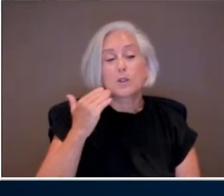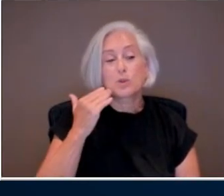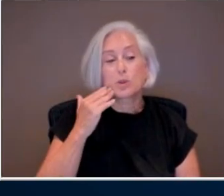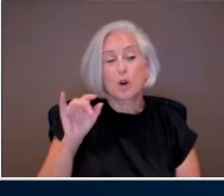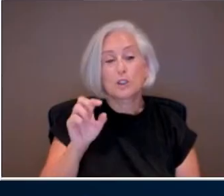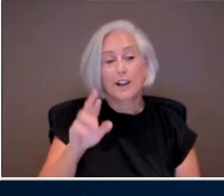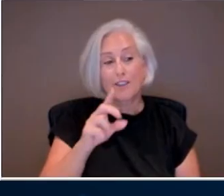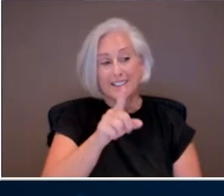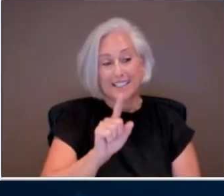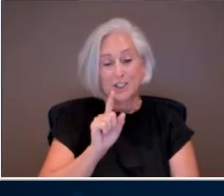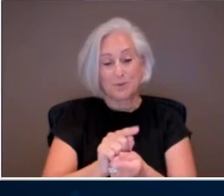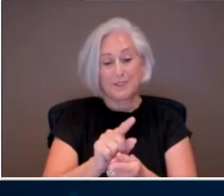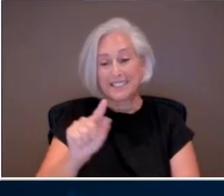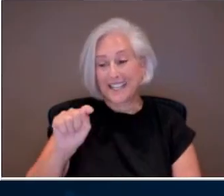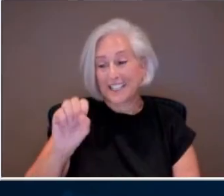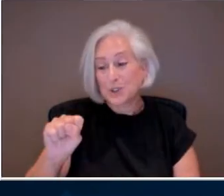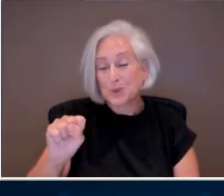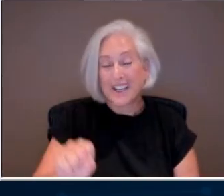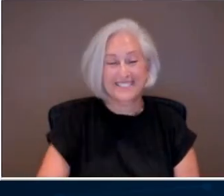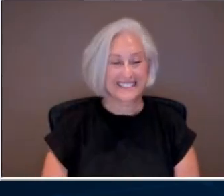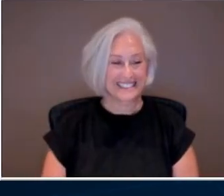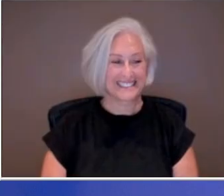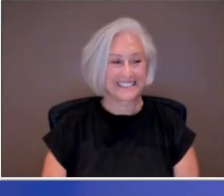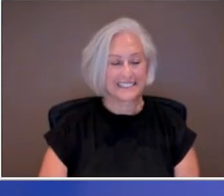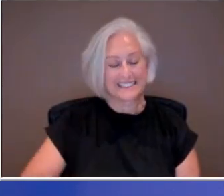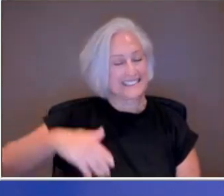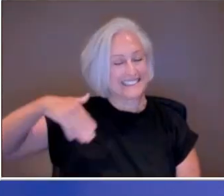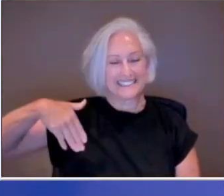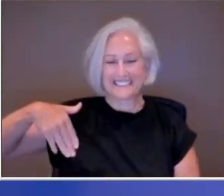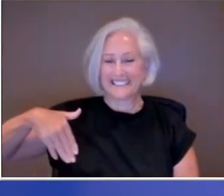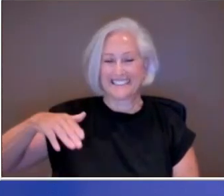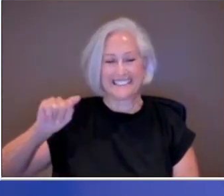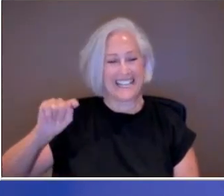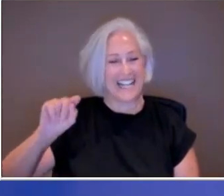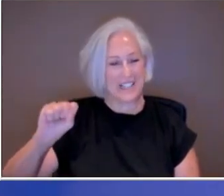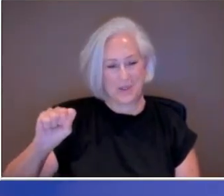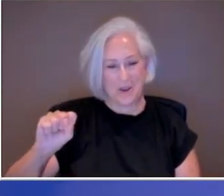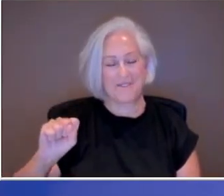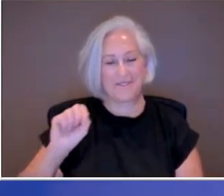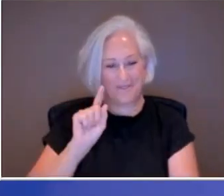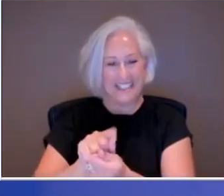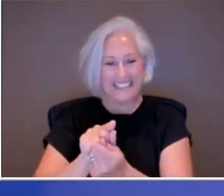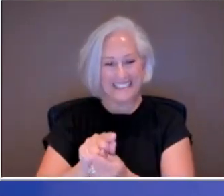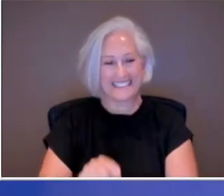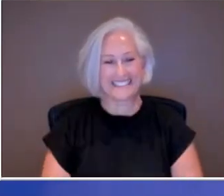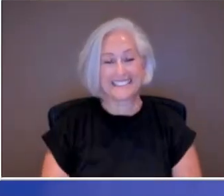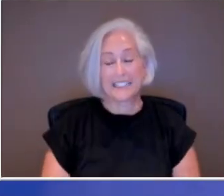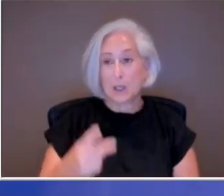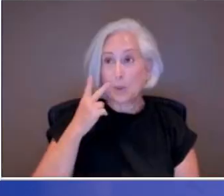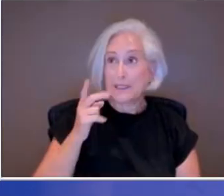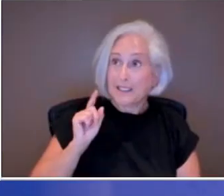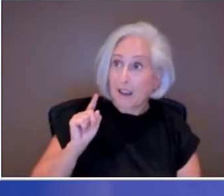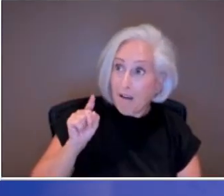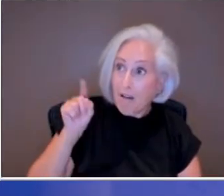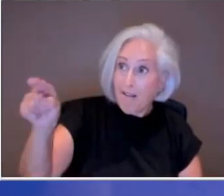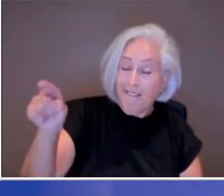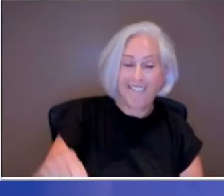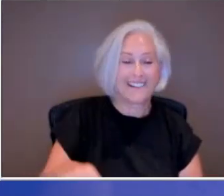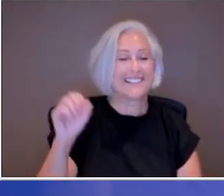Swift? I have not met Taylor Swift. Have you seen her across a crowded room? I have seen